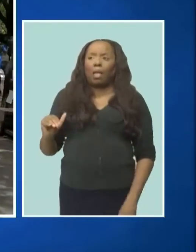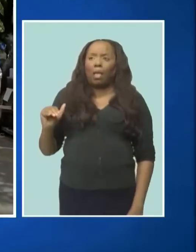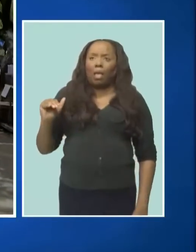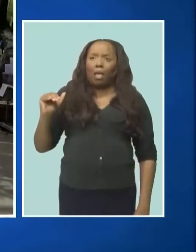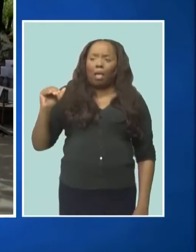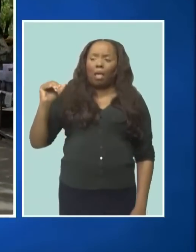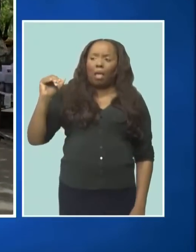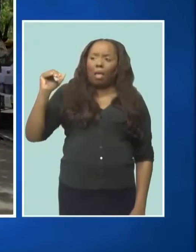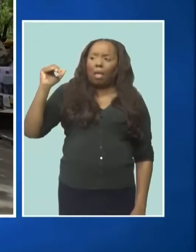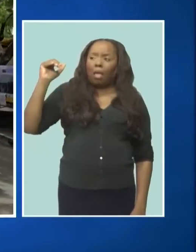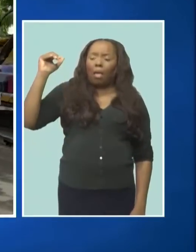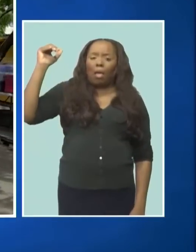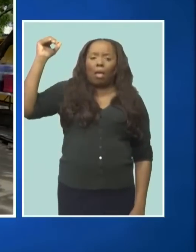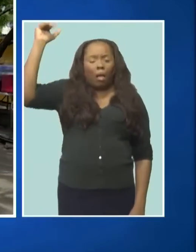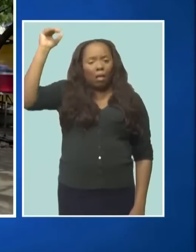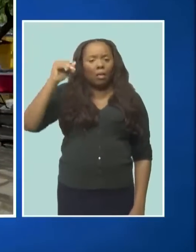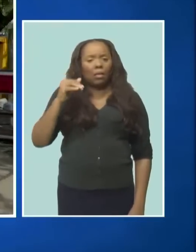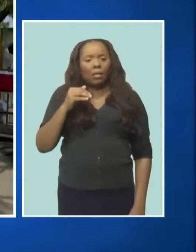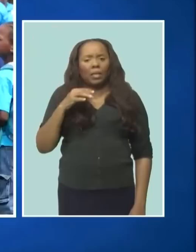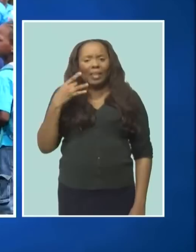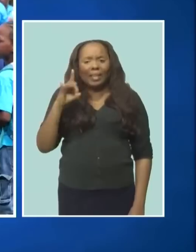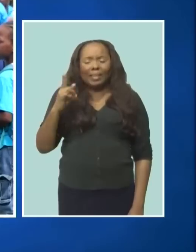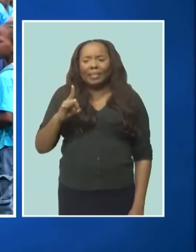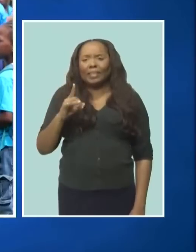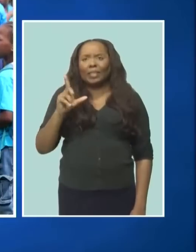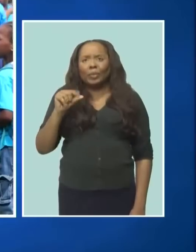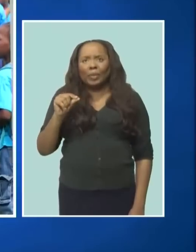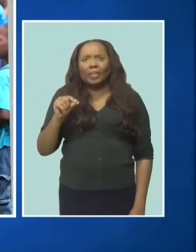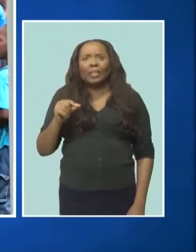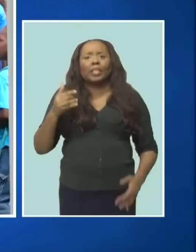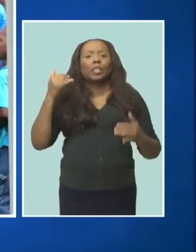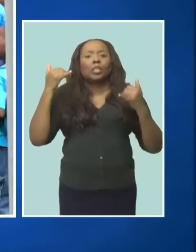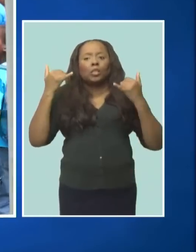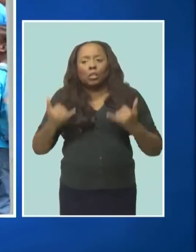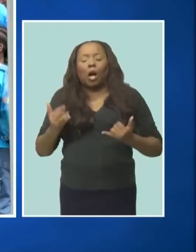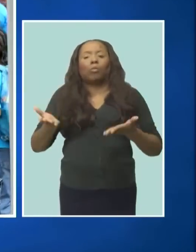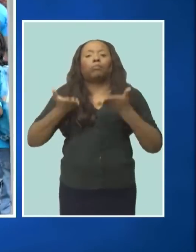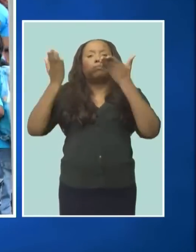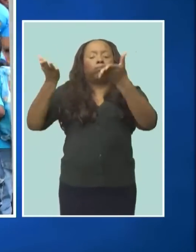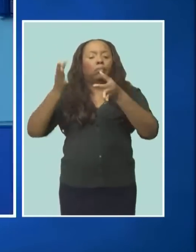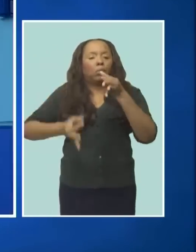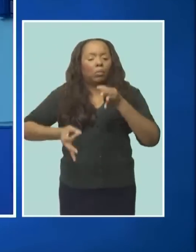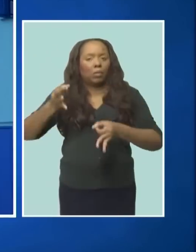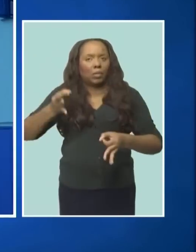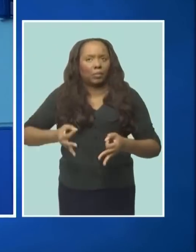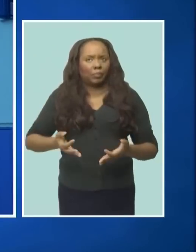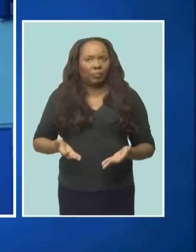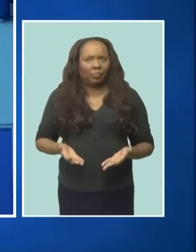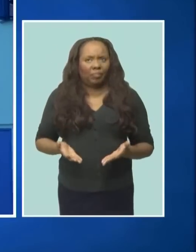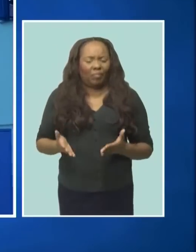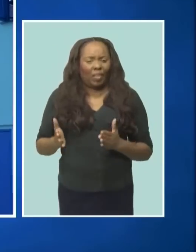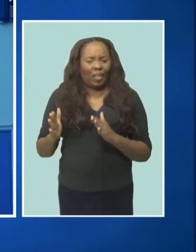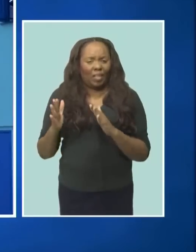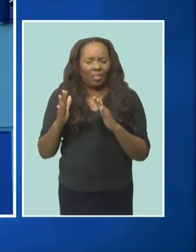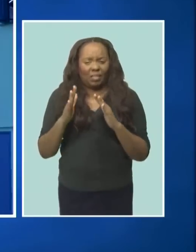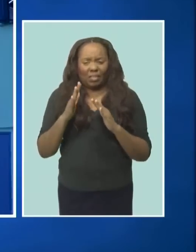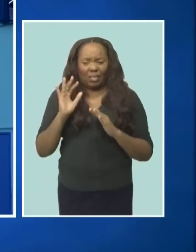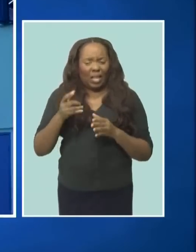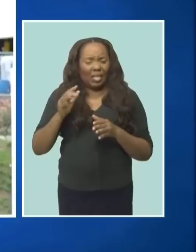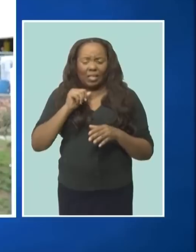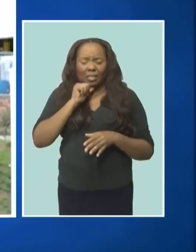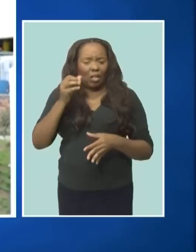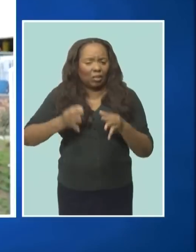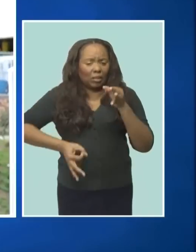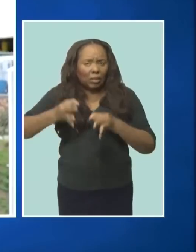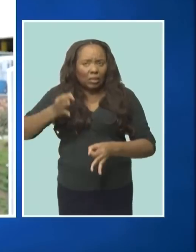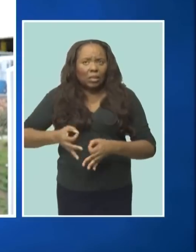18 or 20 or 21, the matter is now making its way through the court. And sometimes there's this saying, justice delayed, justice denied, and